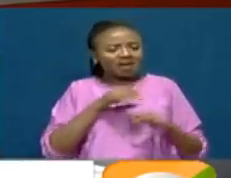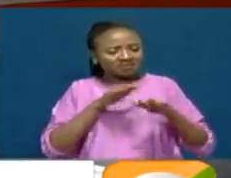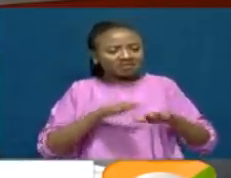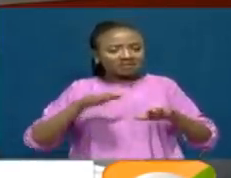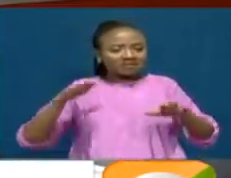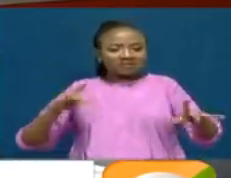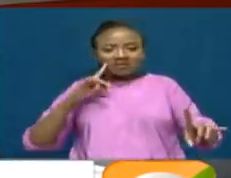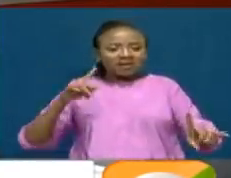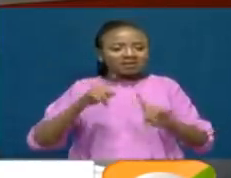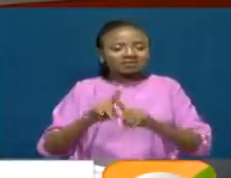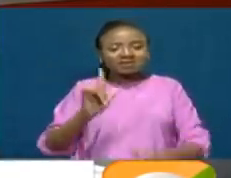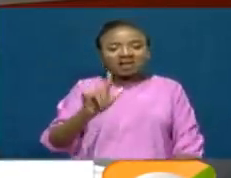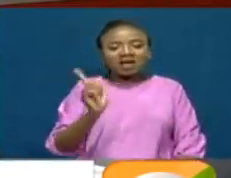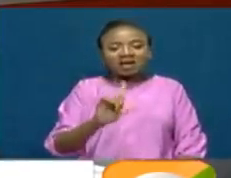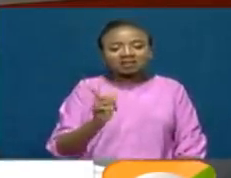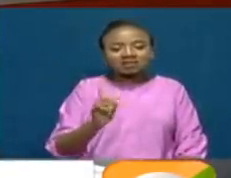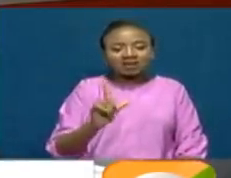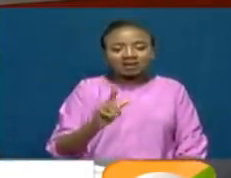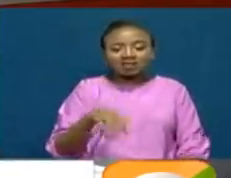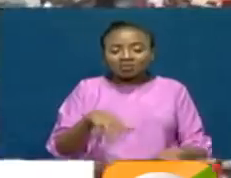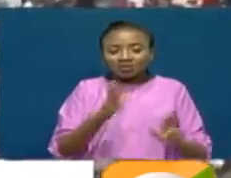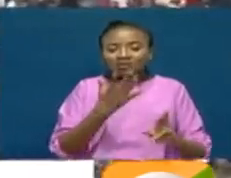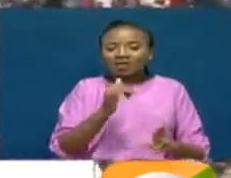for the better part of the day.